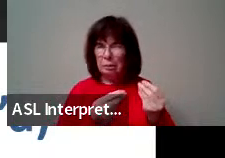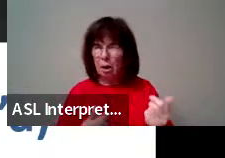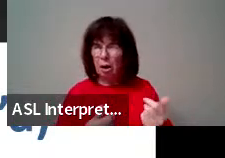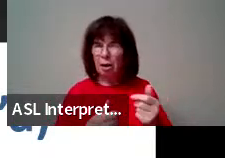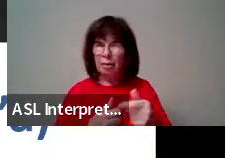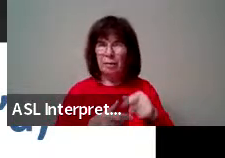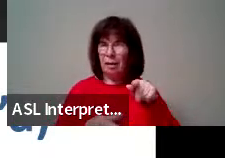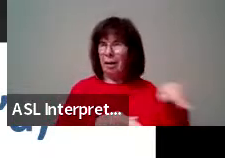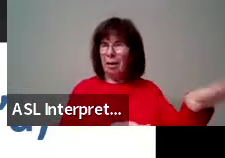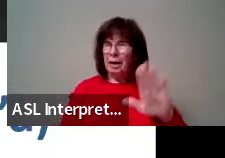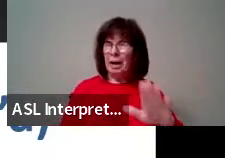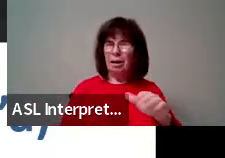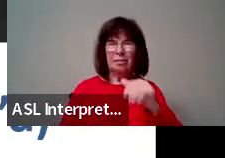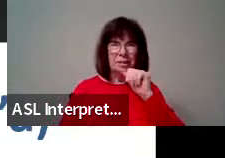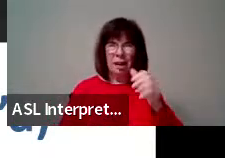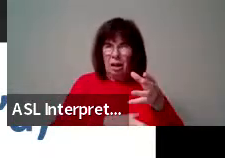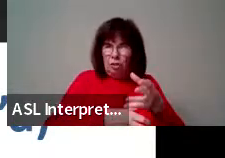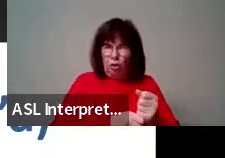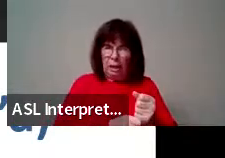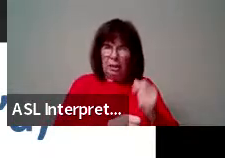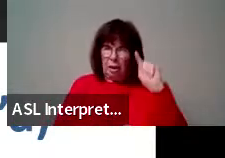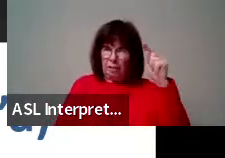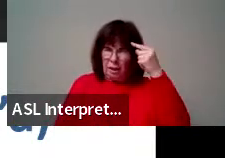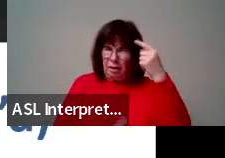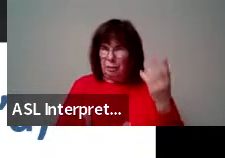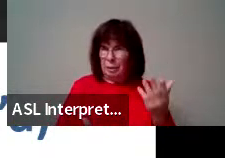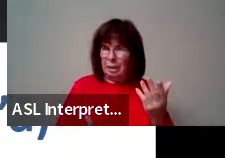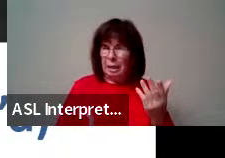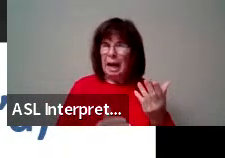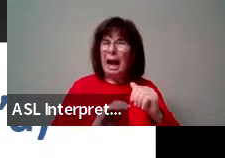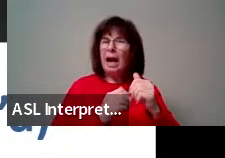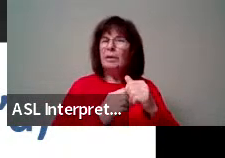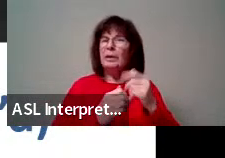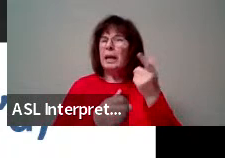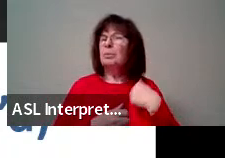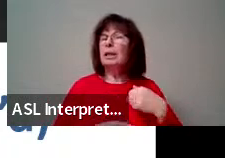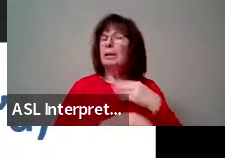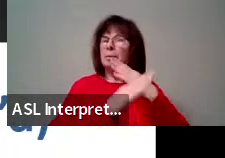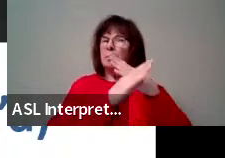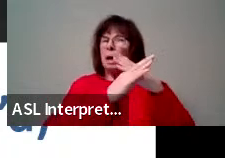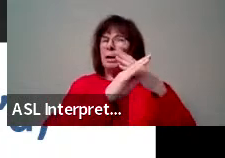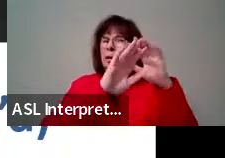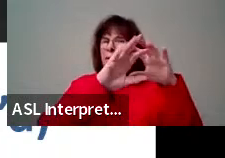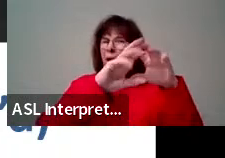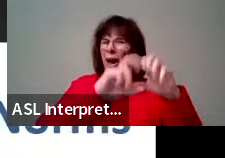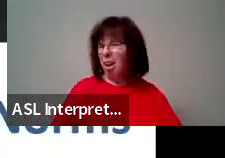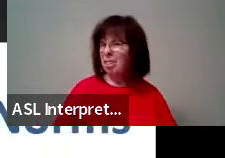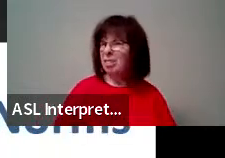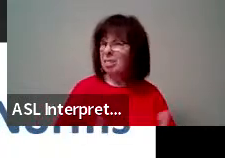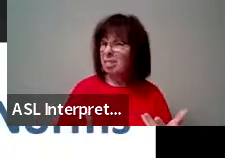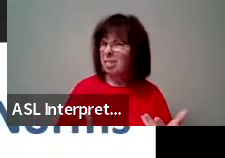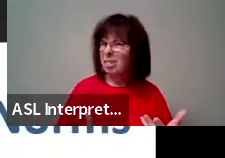can do in support of breaking down some of those barriers? Next slide, please.